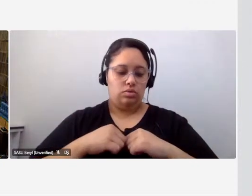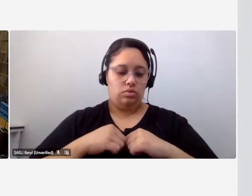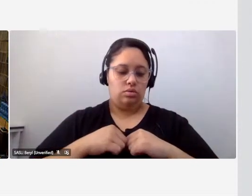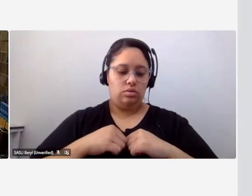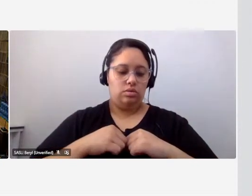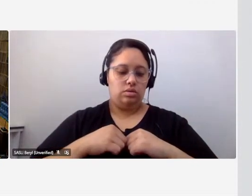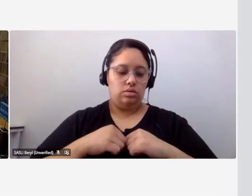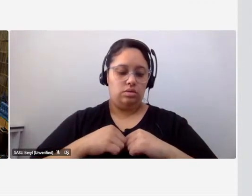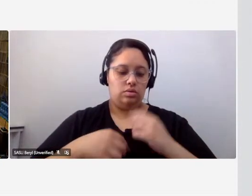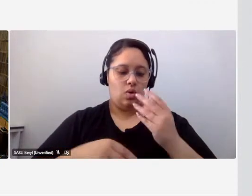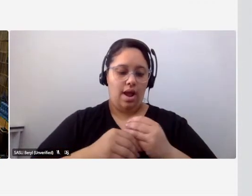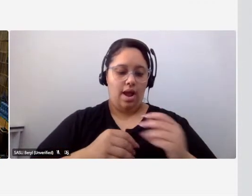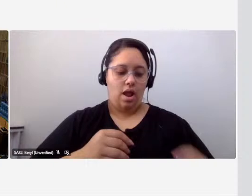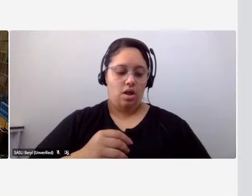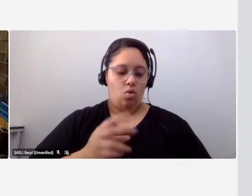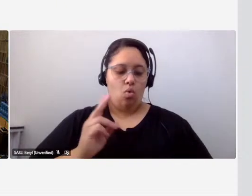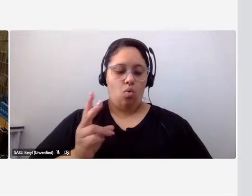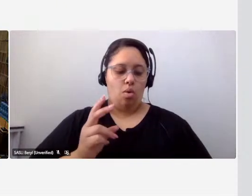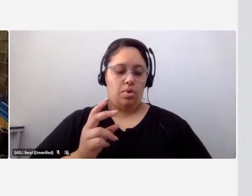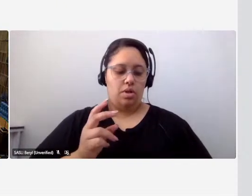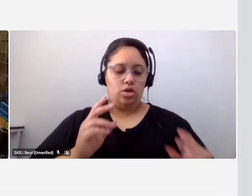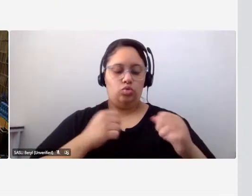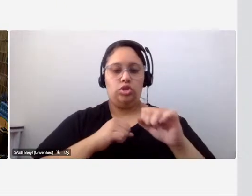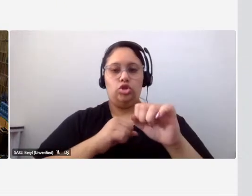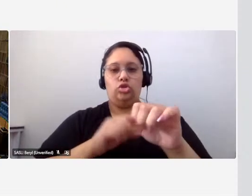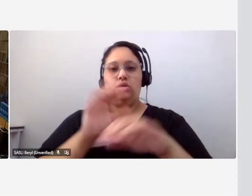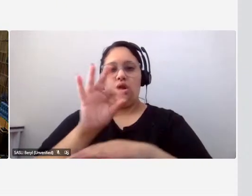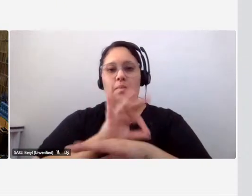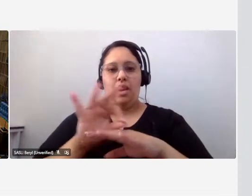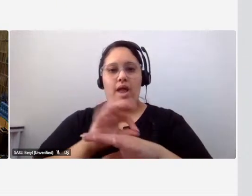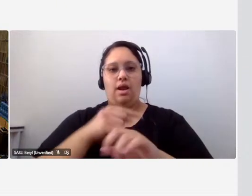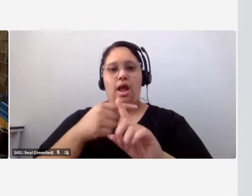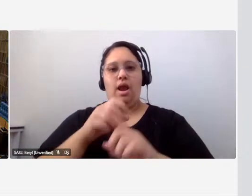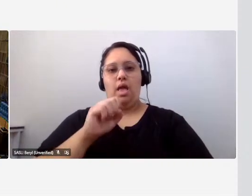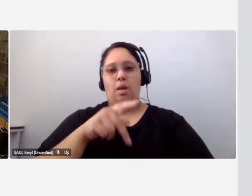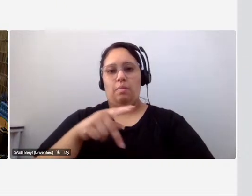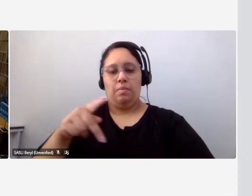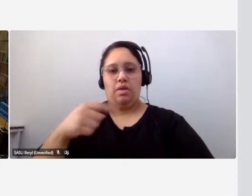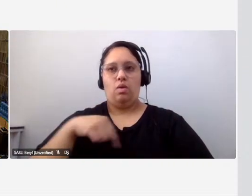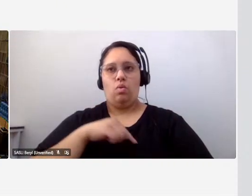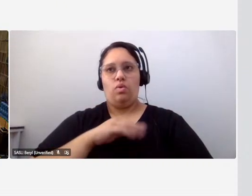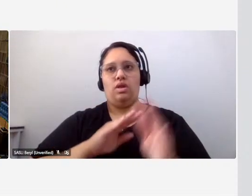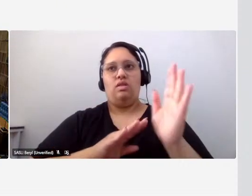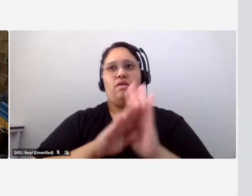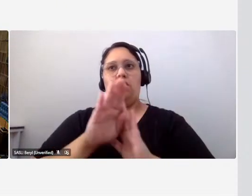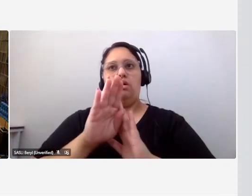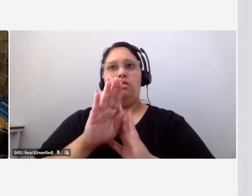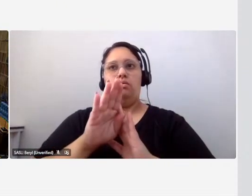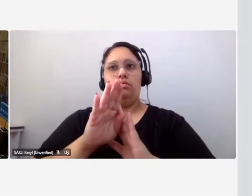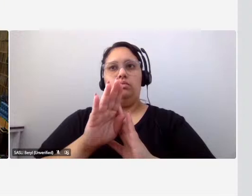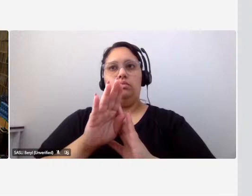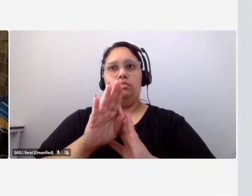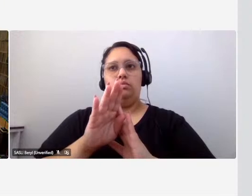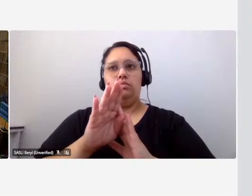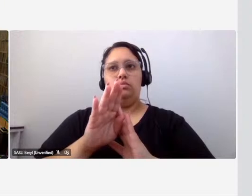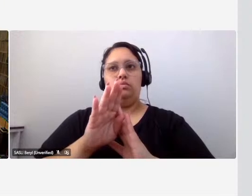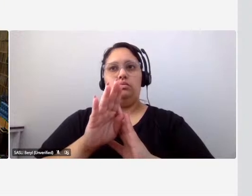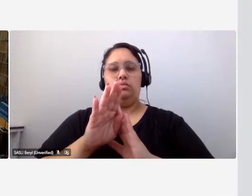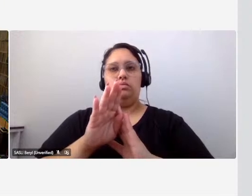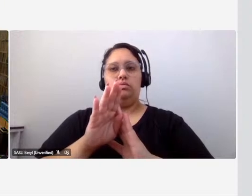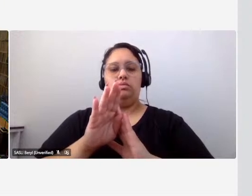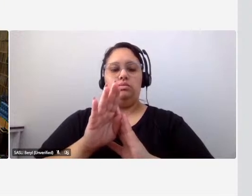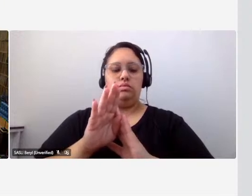In addition to our normal strategic plan and our APP, we've also developed a roadmap for service